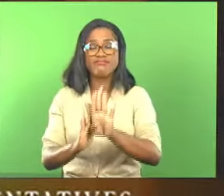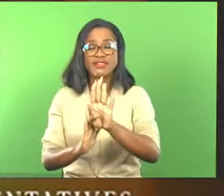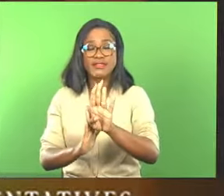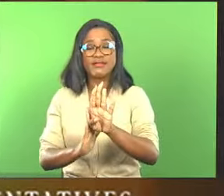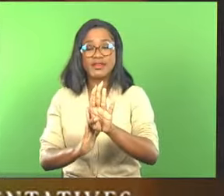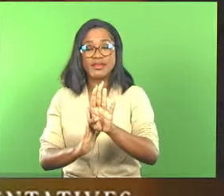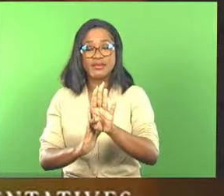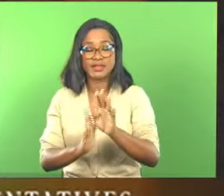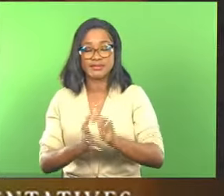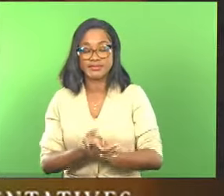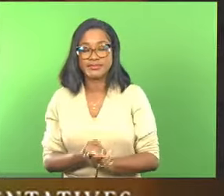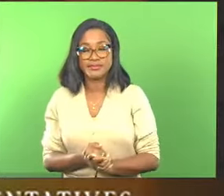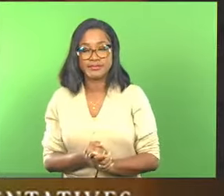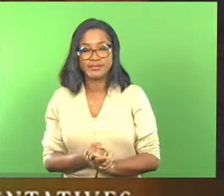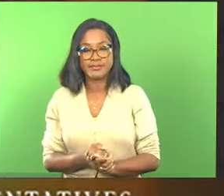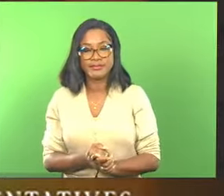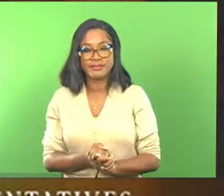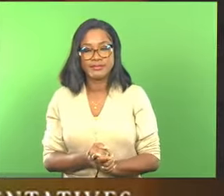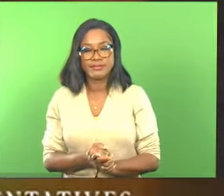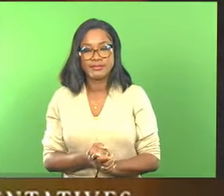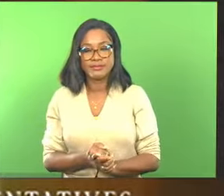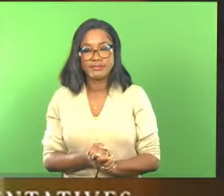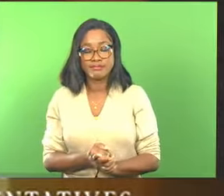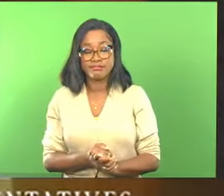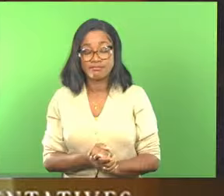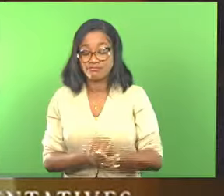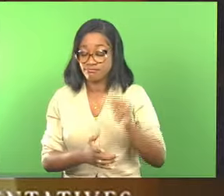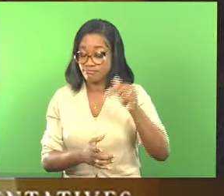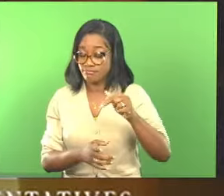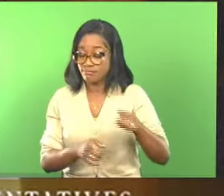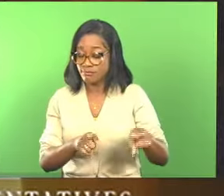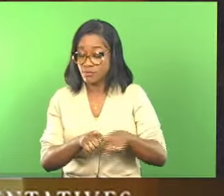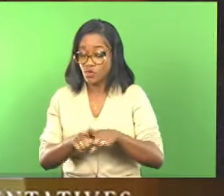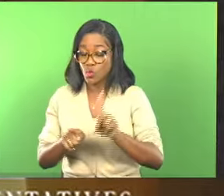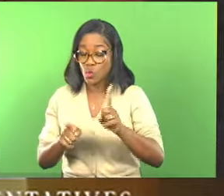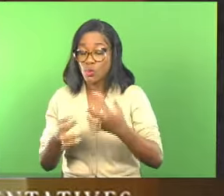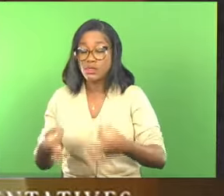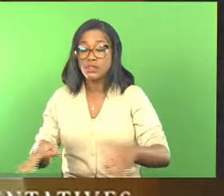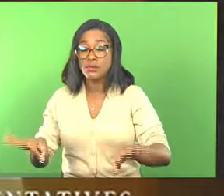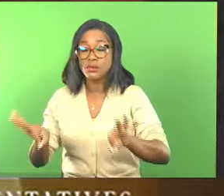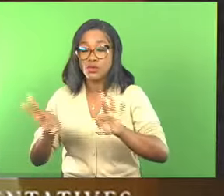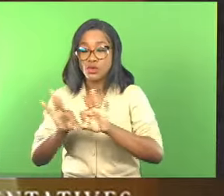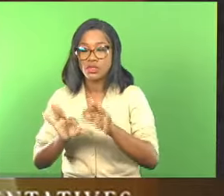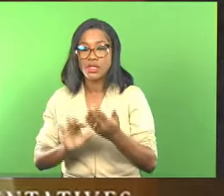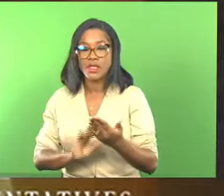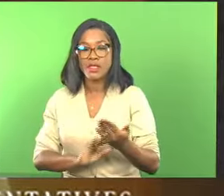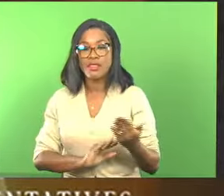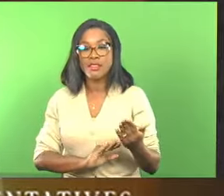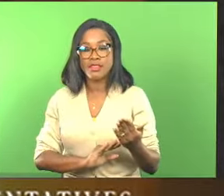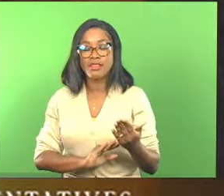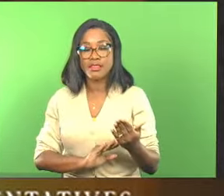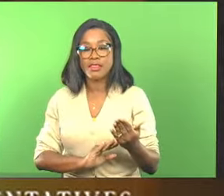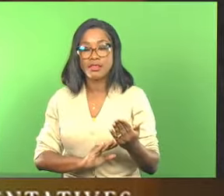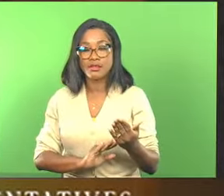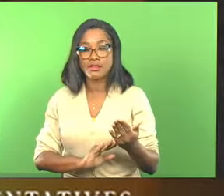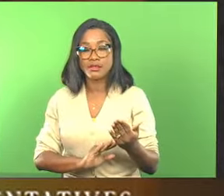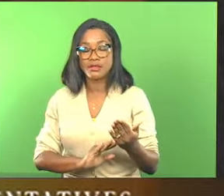also one of the important themes that we furthered during